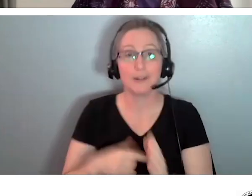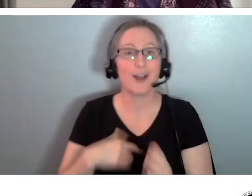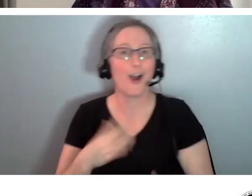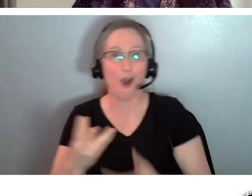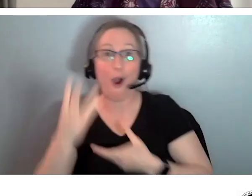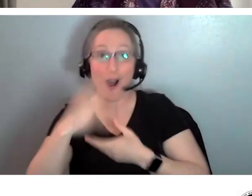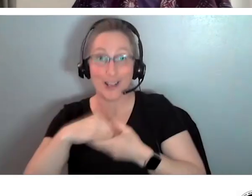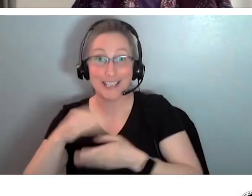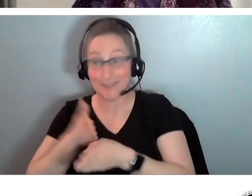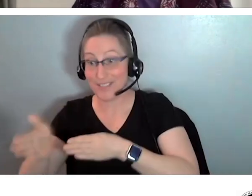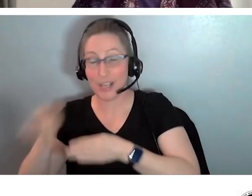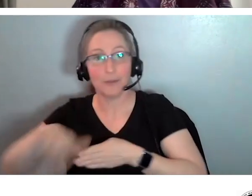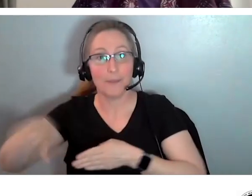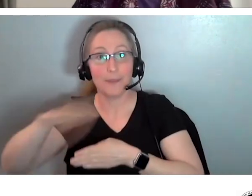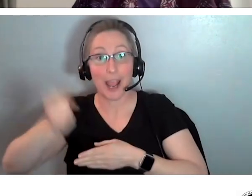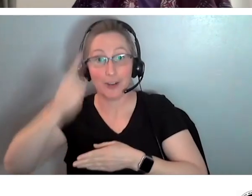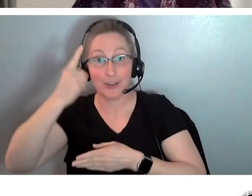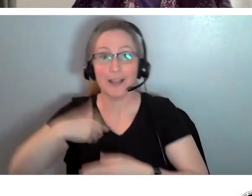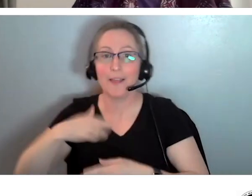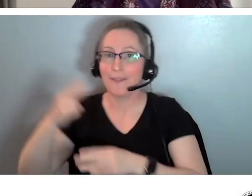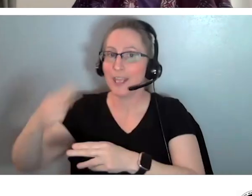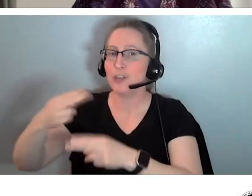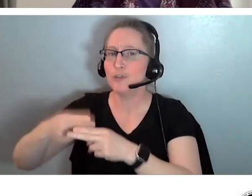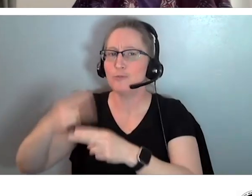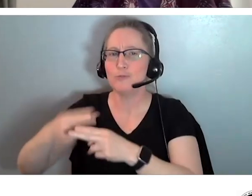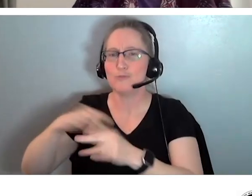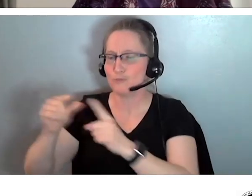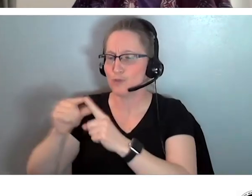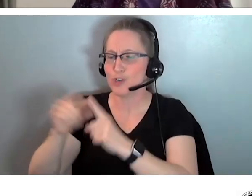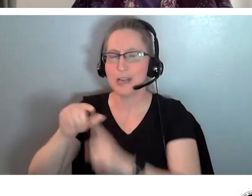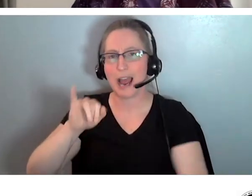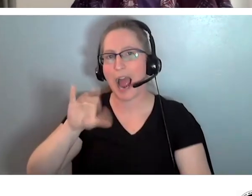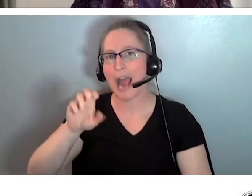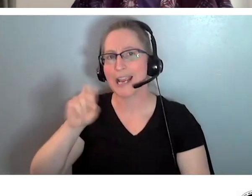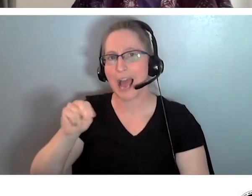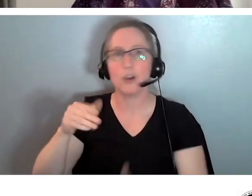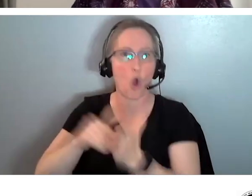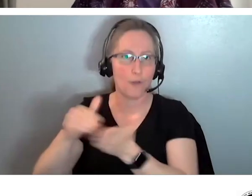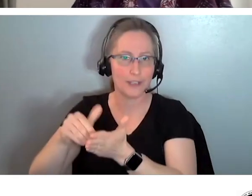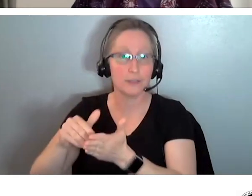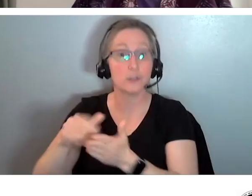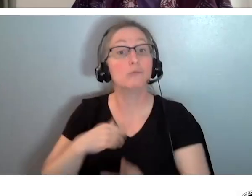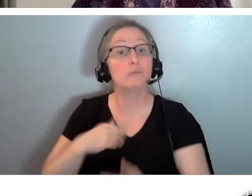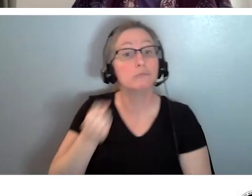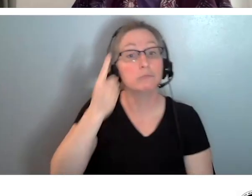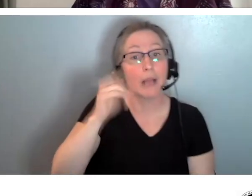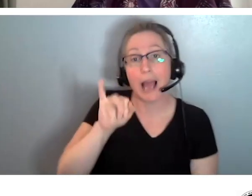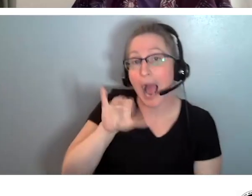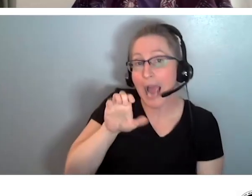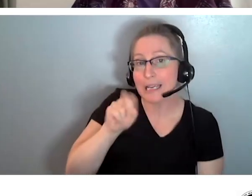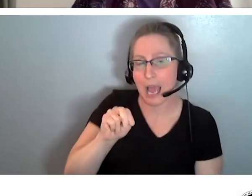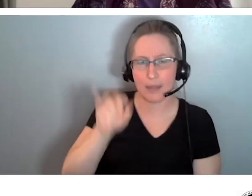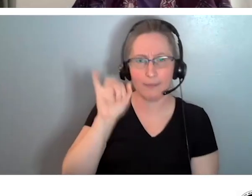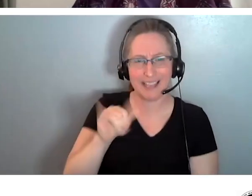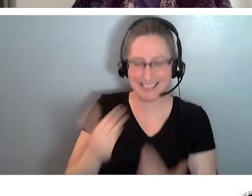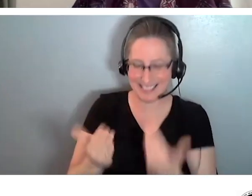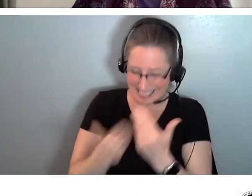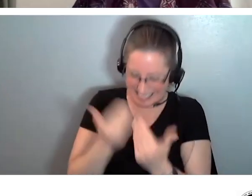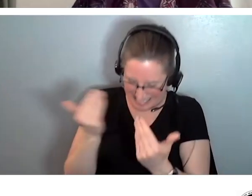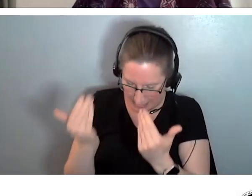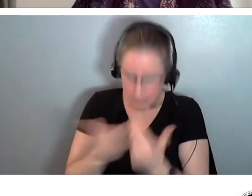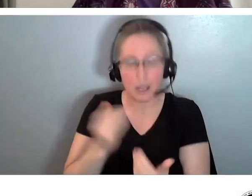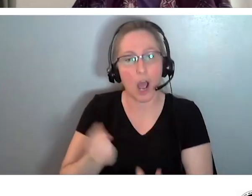Autism understands this. They use the word icon a great deal. We should be. So an icon then is the easiest